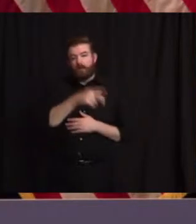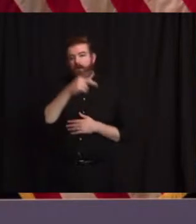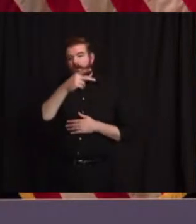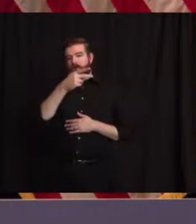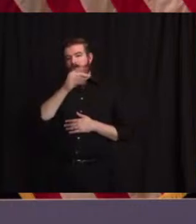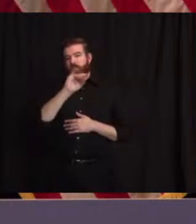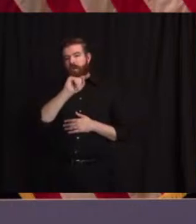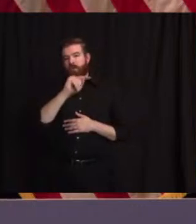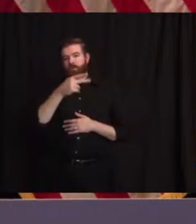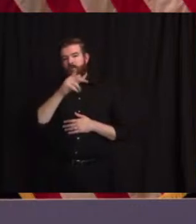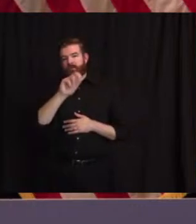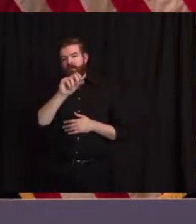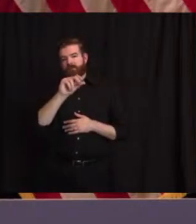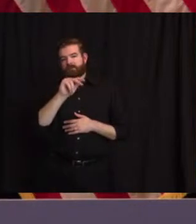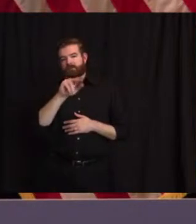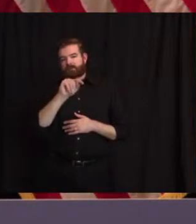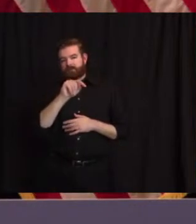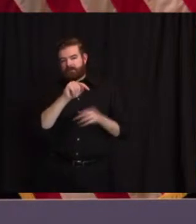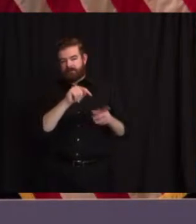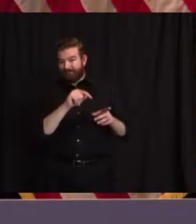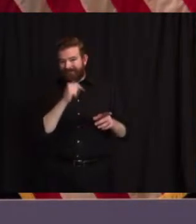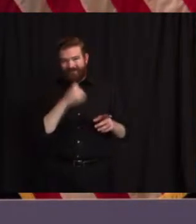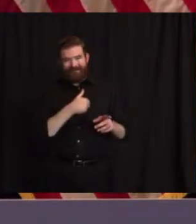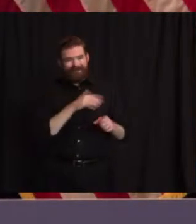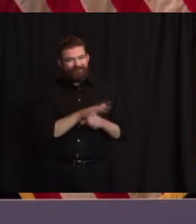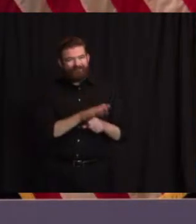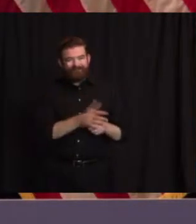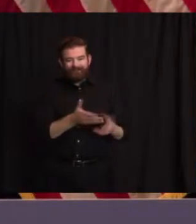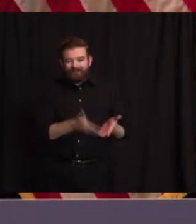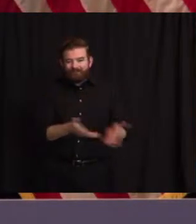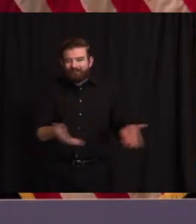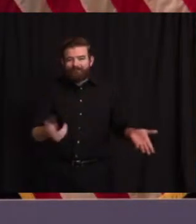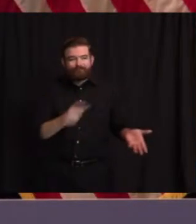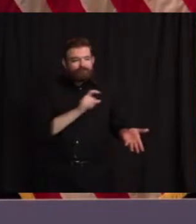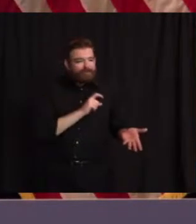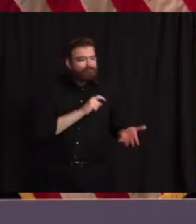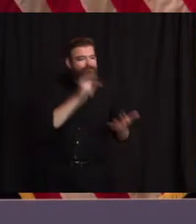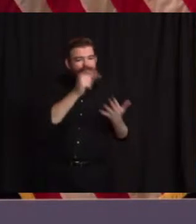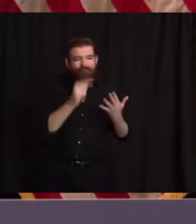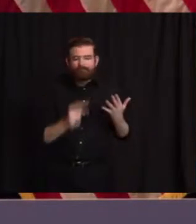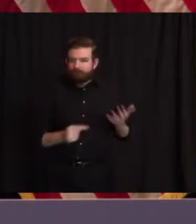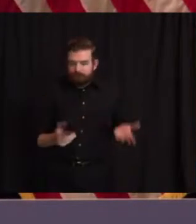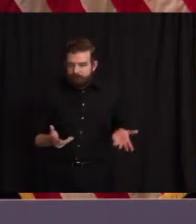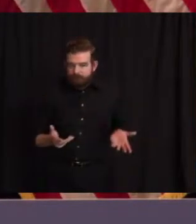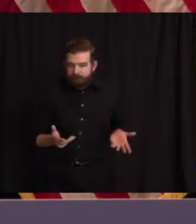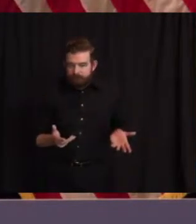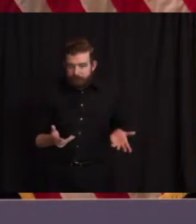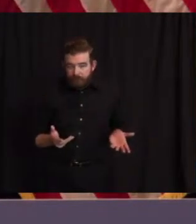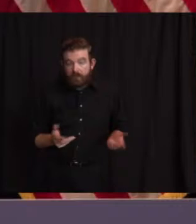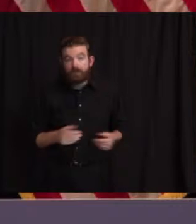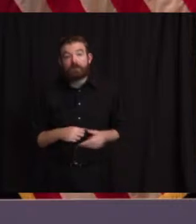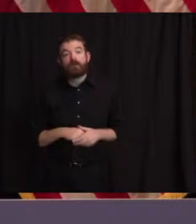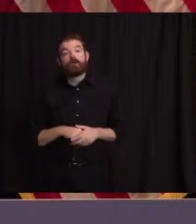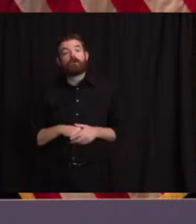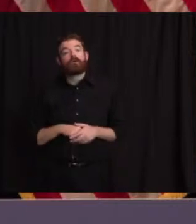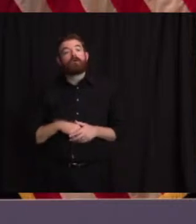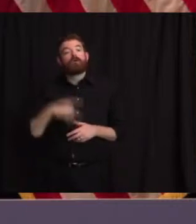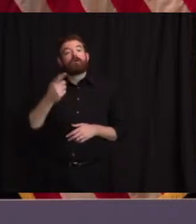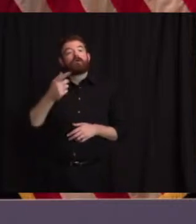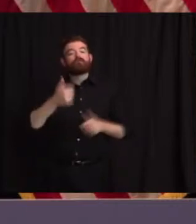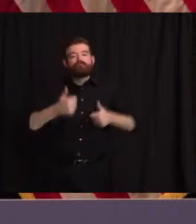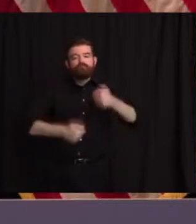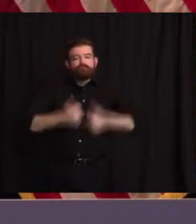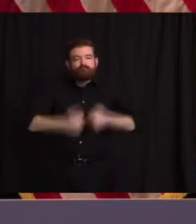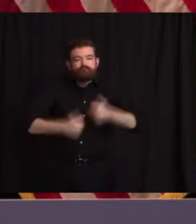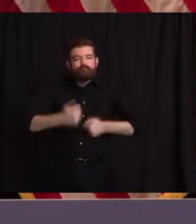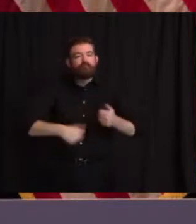need. I'll let Pat and or Jared weigh in. Nothing new to report on arcades or shops. You know, this will